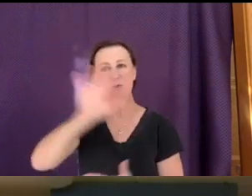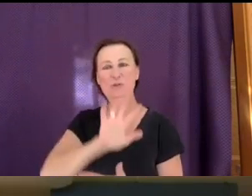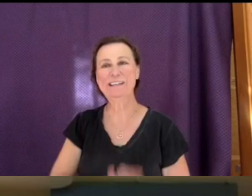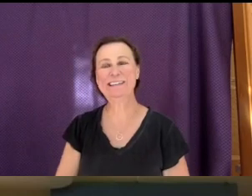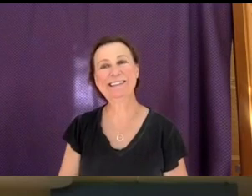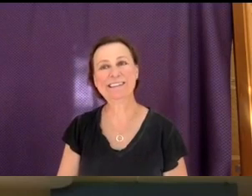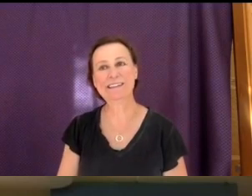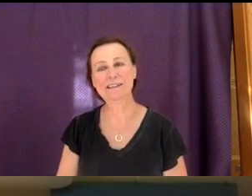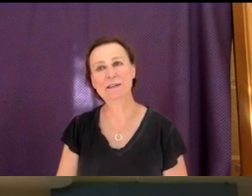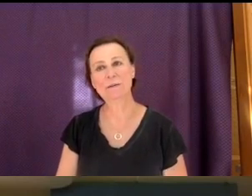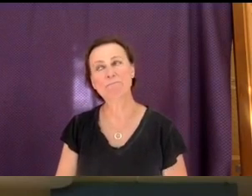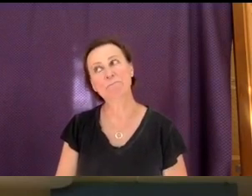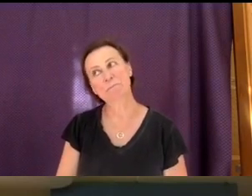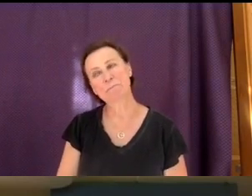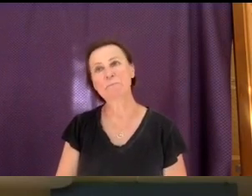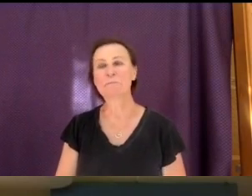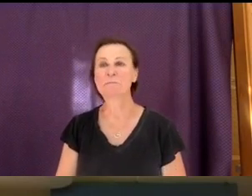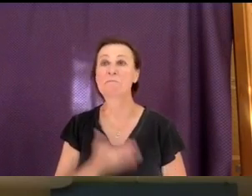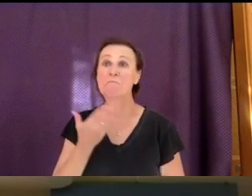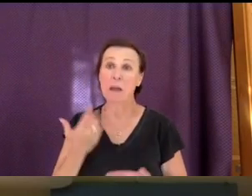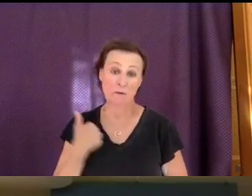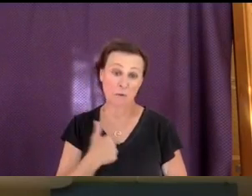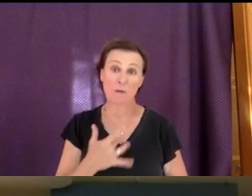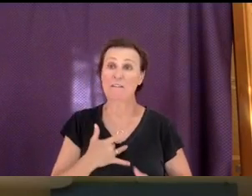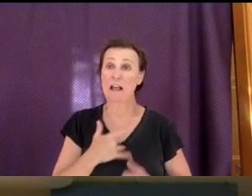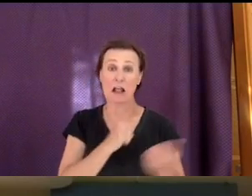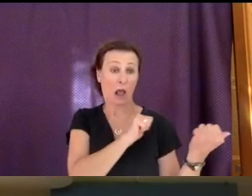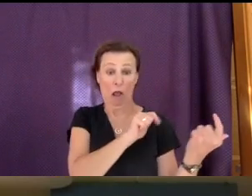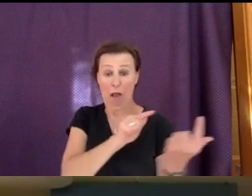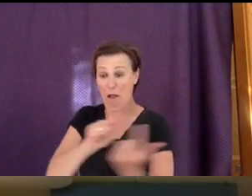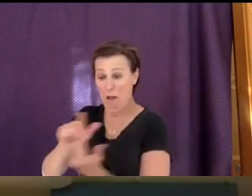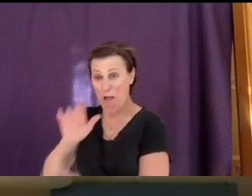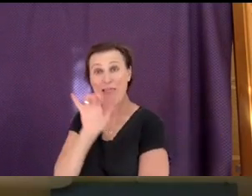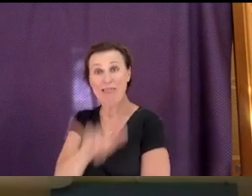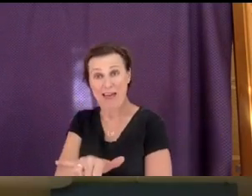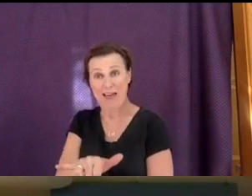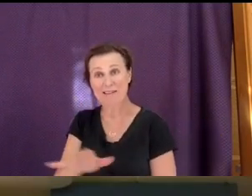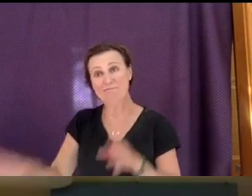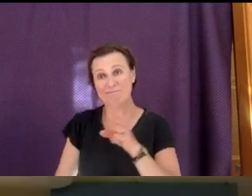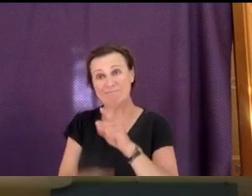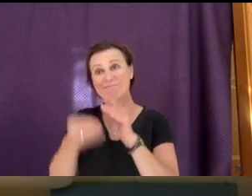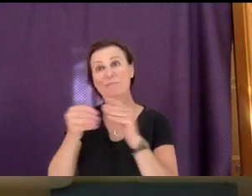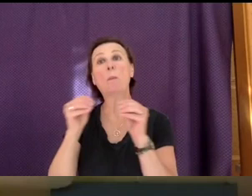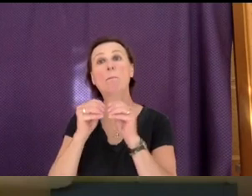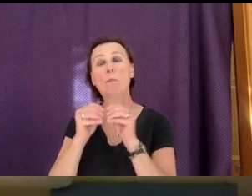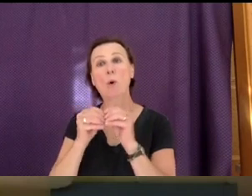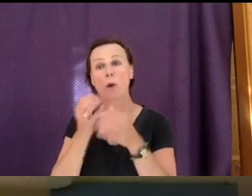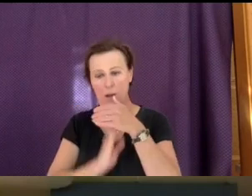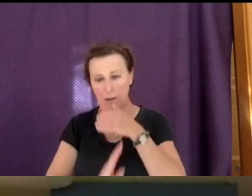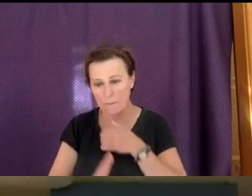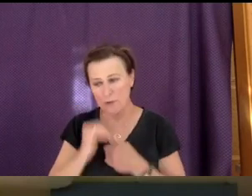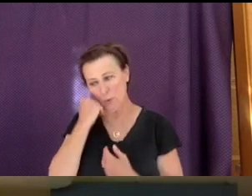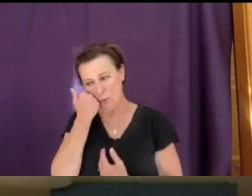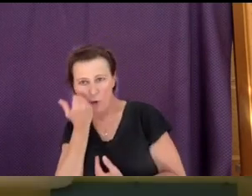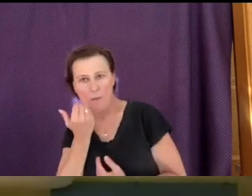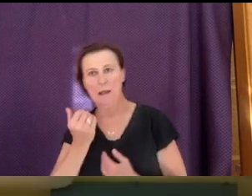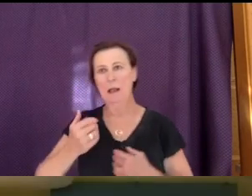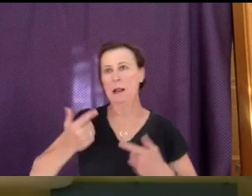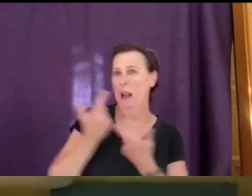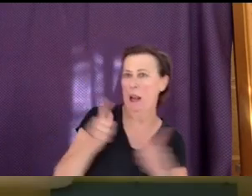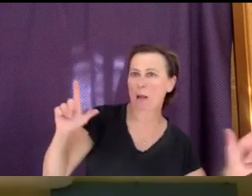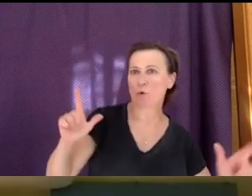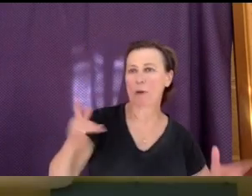Of course, we might feel all this and more, humbled, humiliated, liberated,